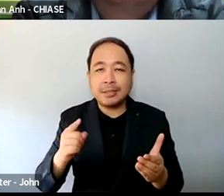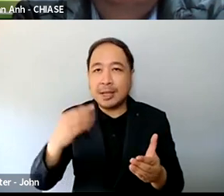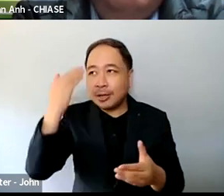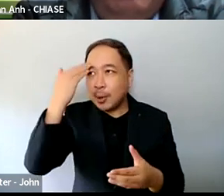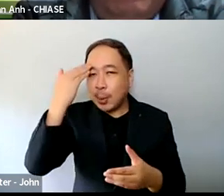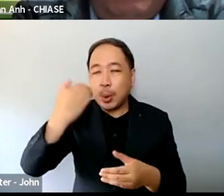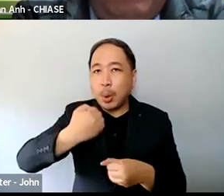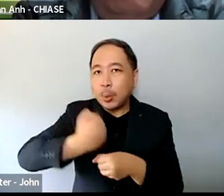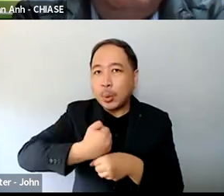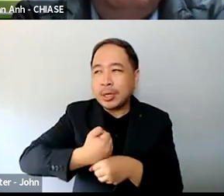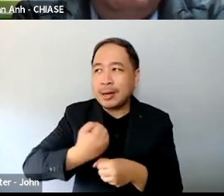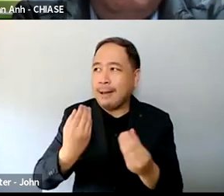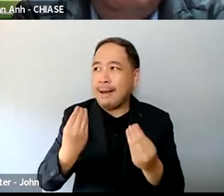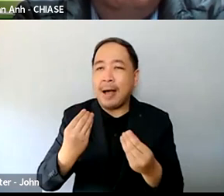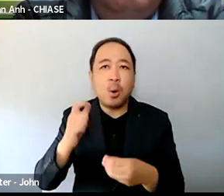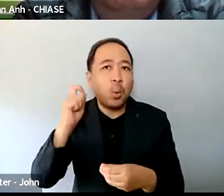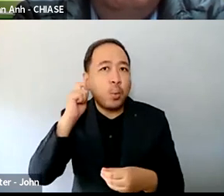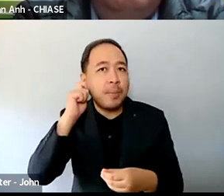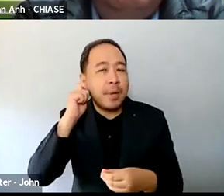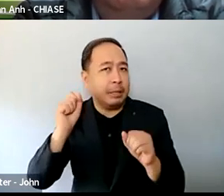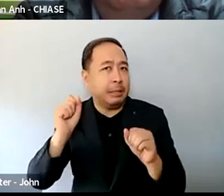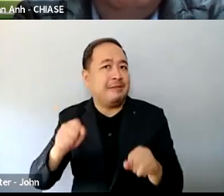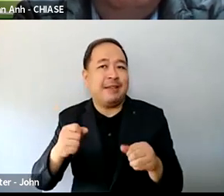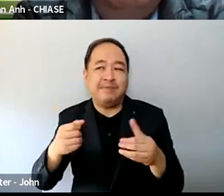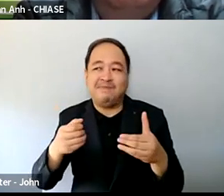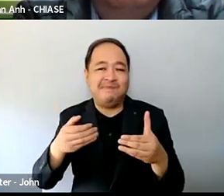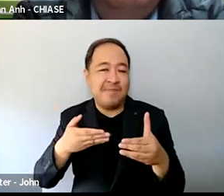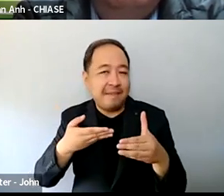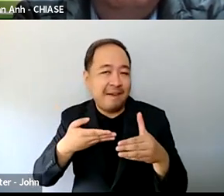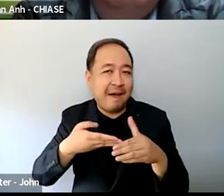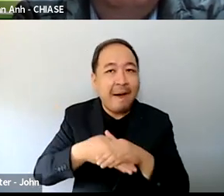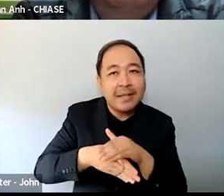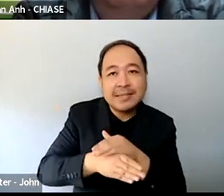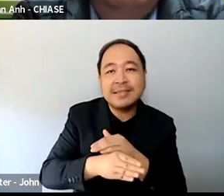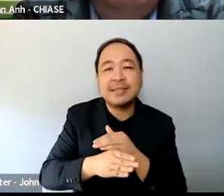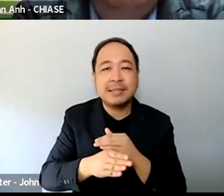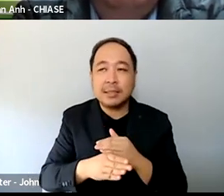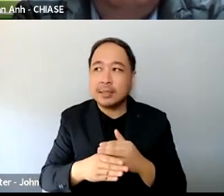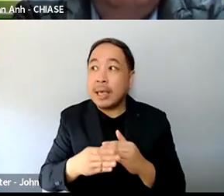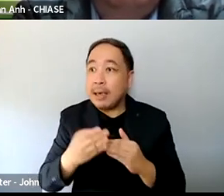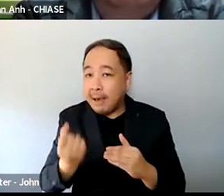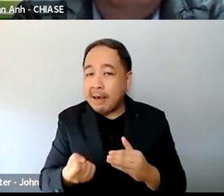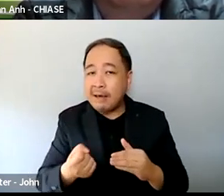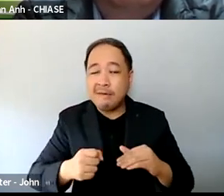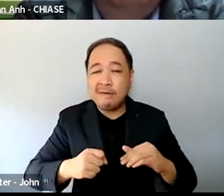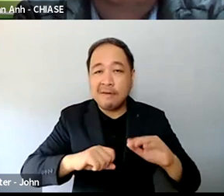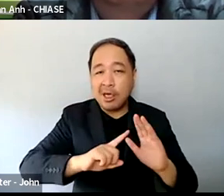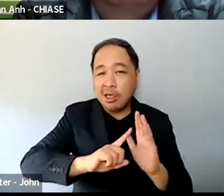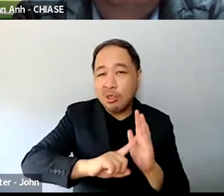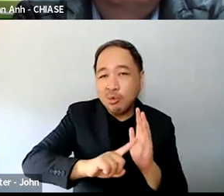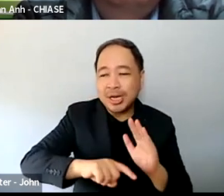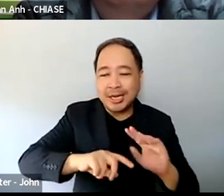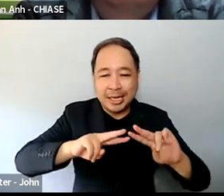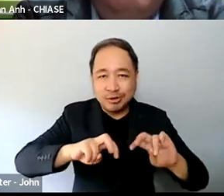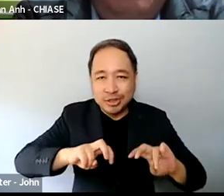to get access to, we heard about researchers, we heard about sharing, we heard